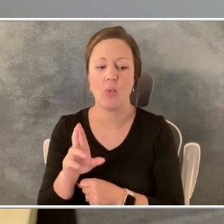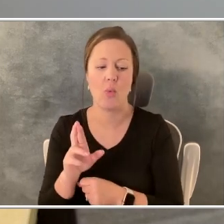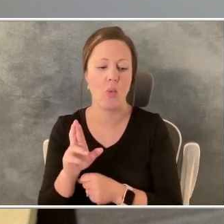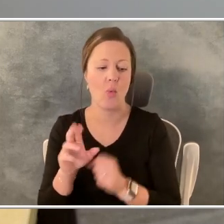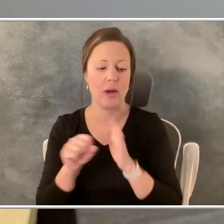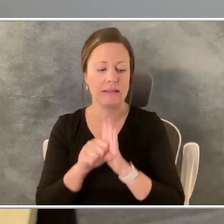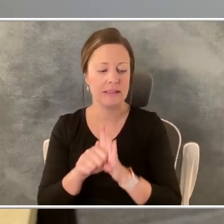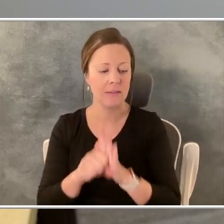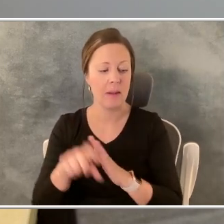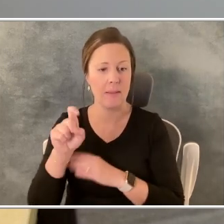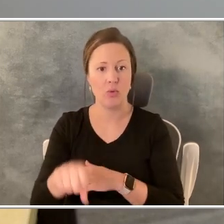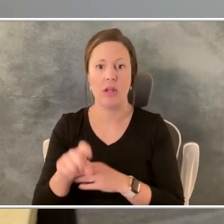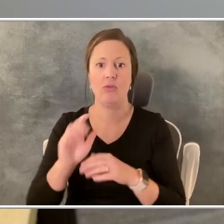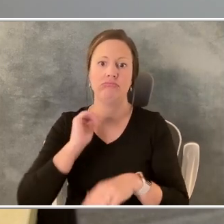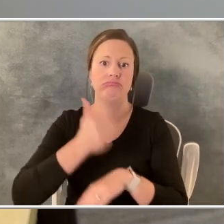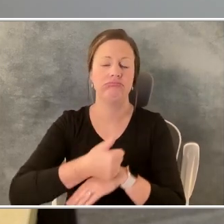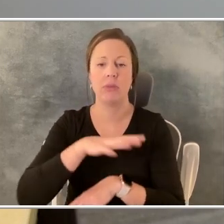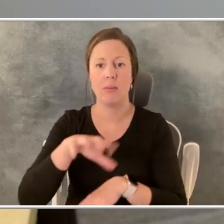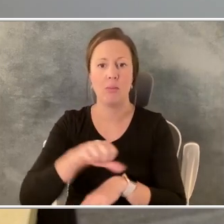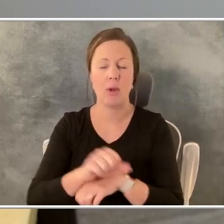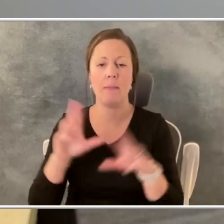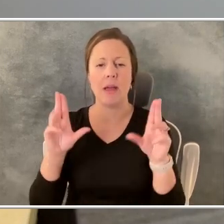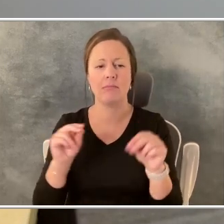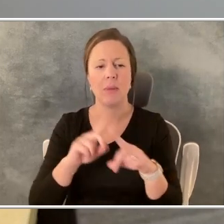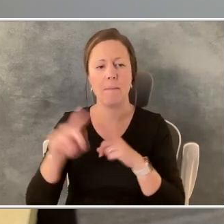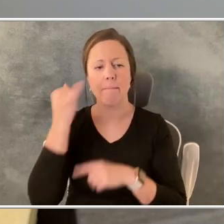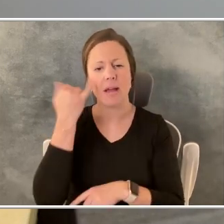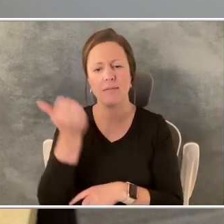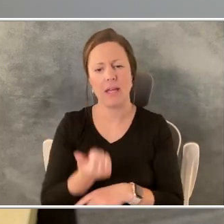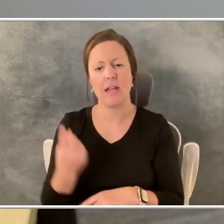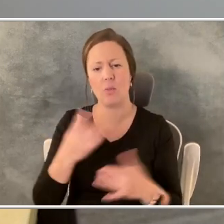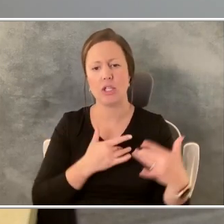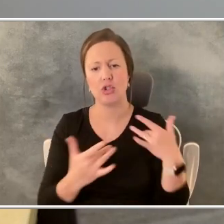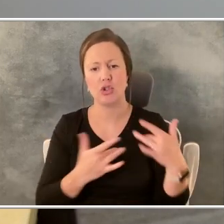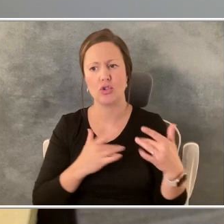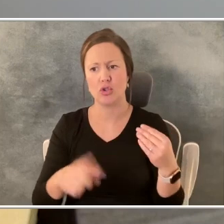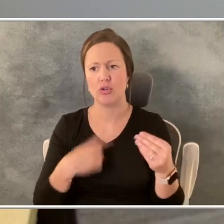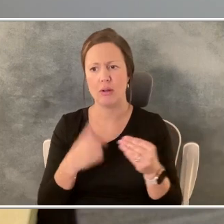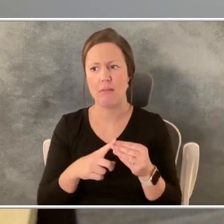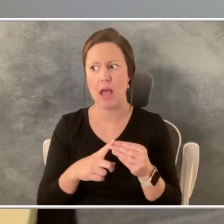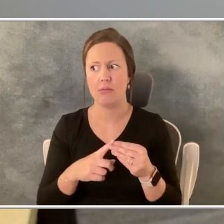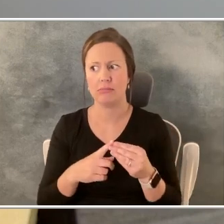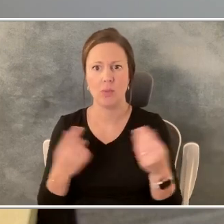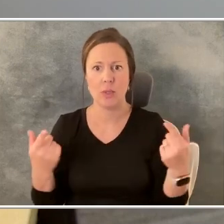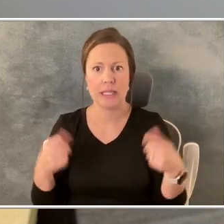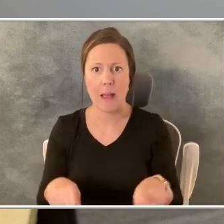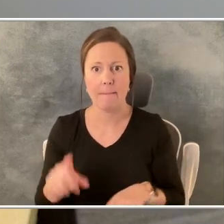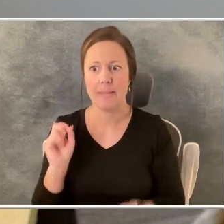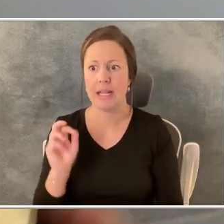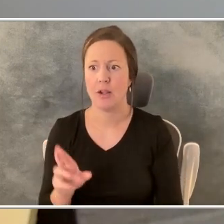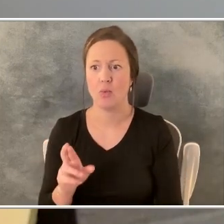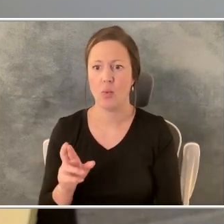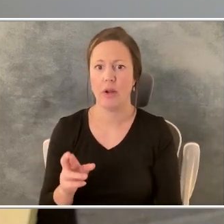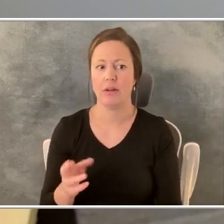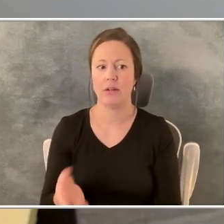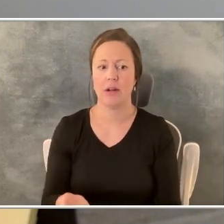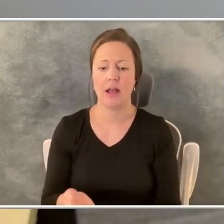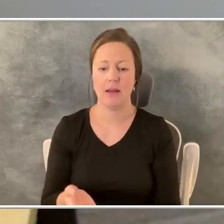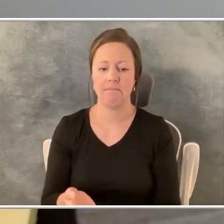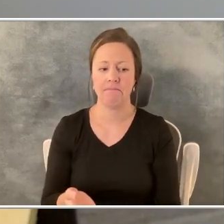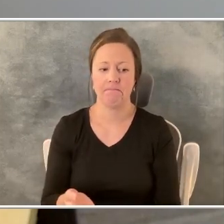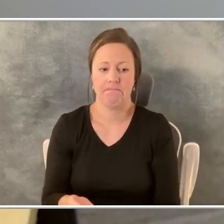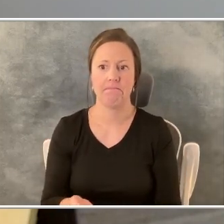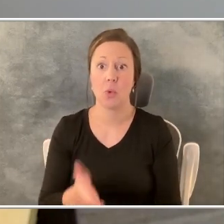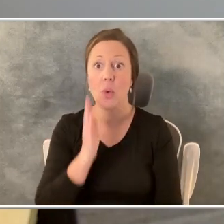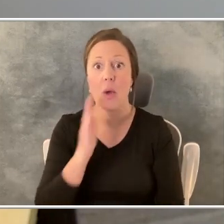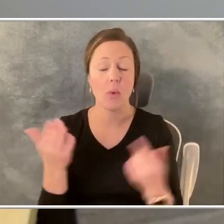to bring you, but I think if anybody's concerned about what is happening or what is going to